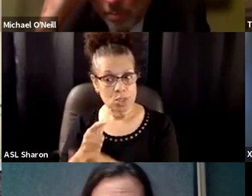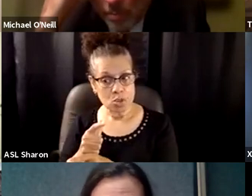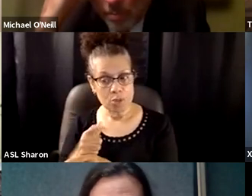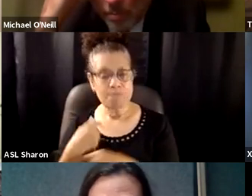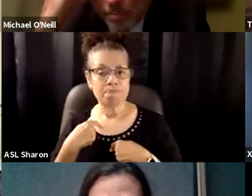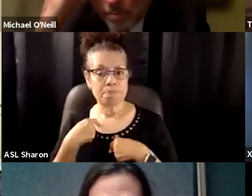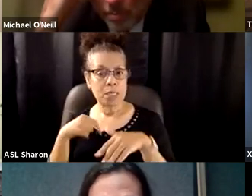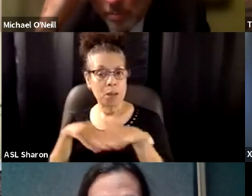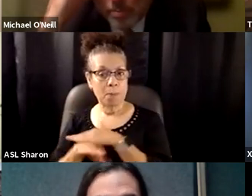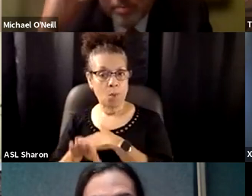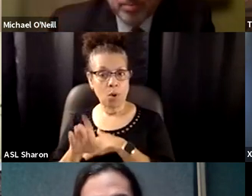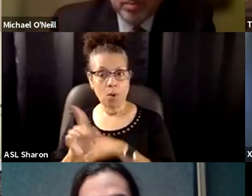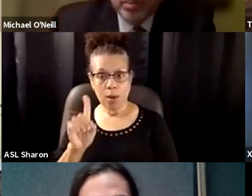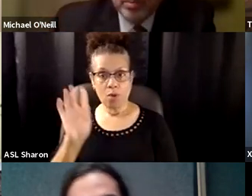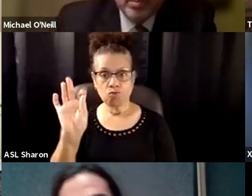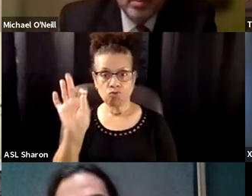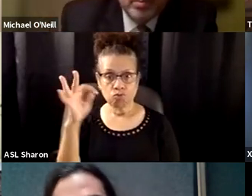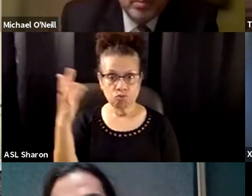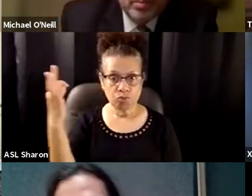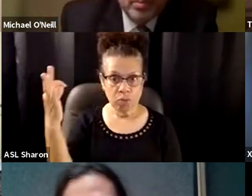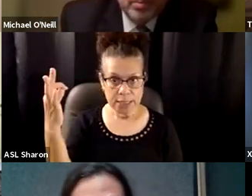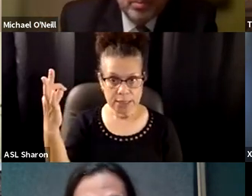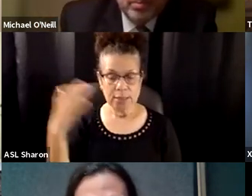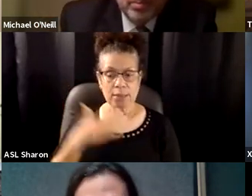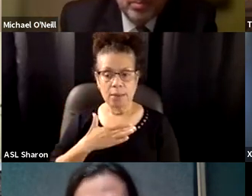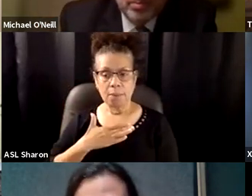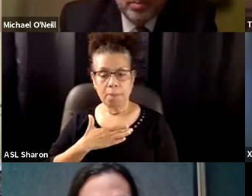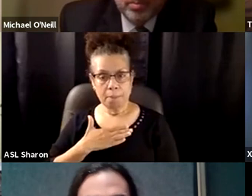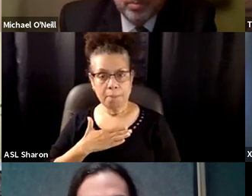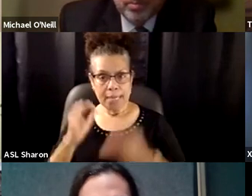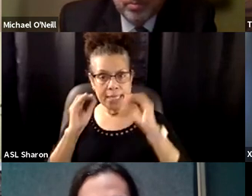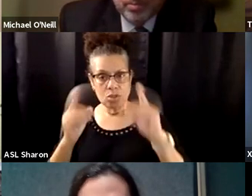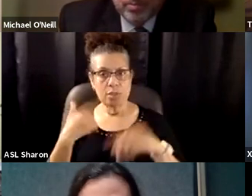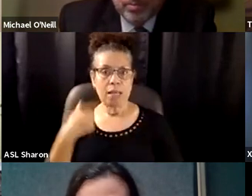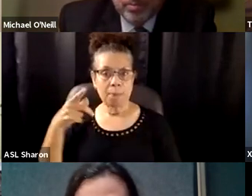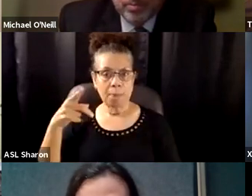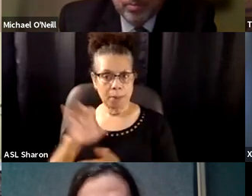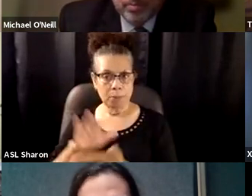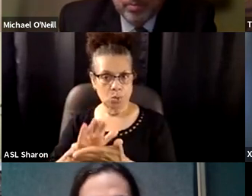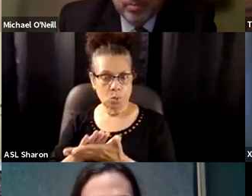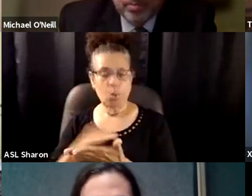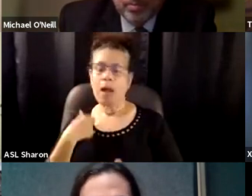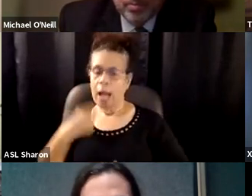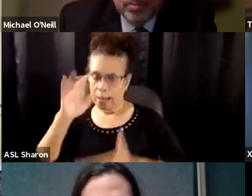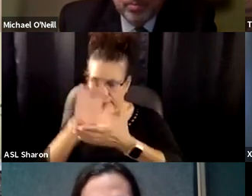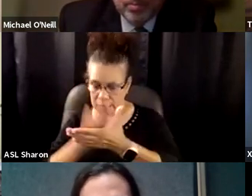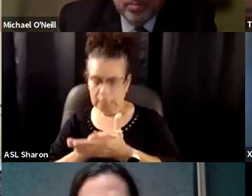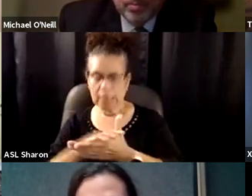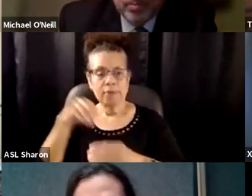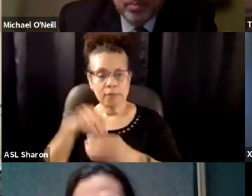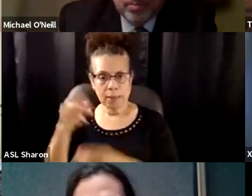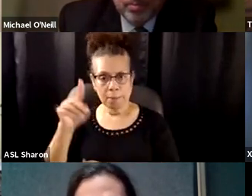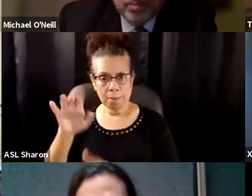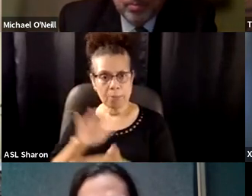born and raised in france where my education happened in a public school i always believe in the public school system and always will as i